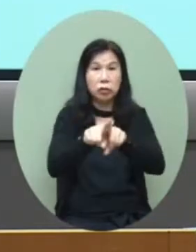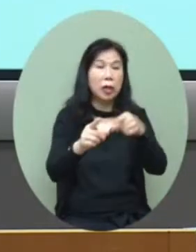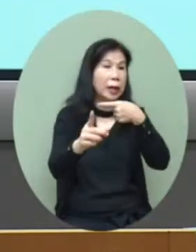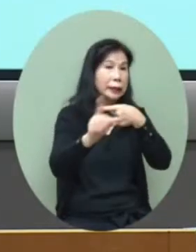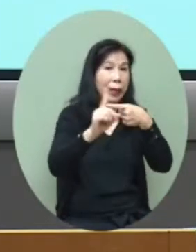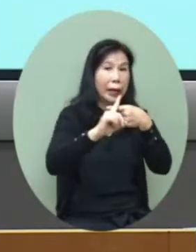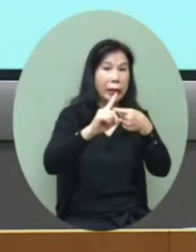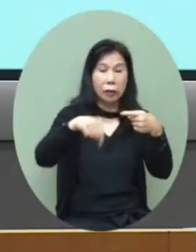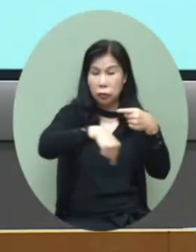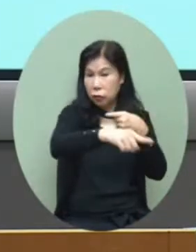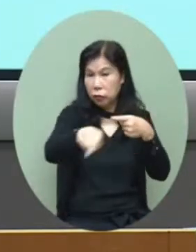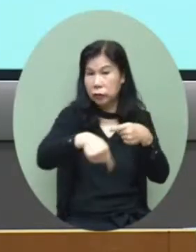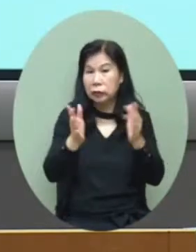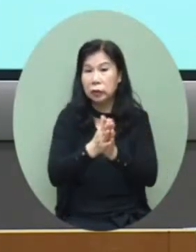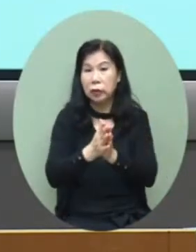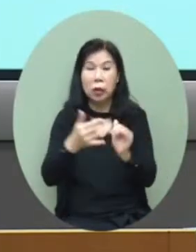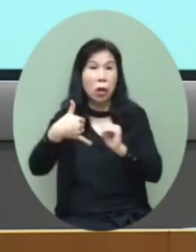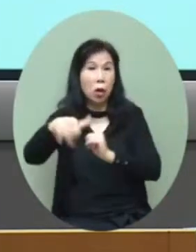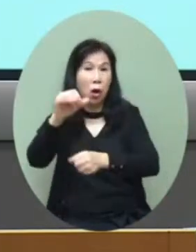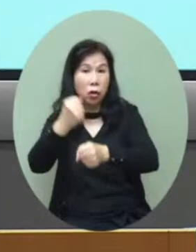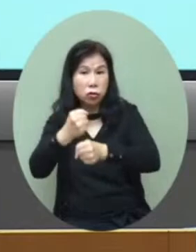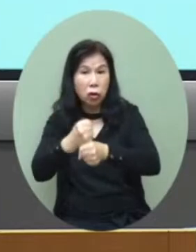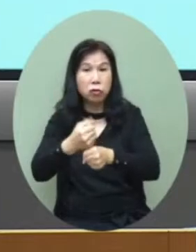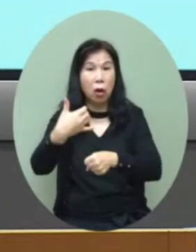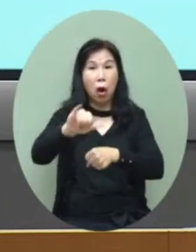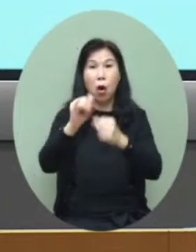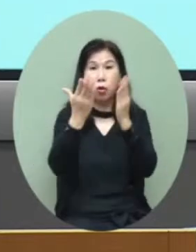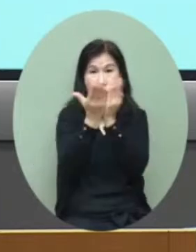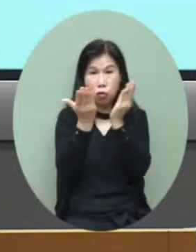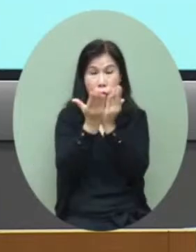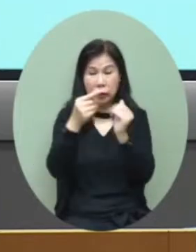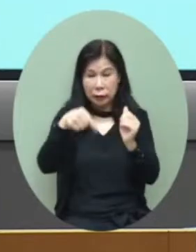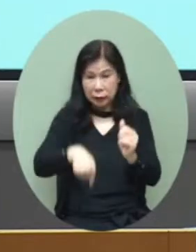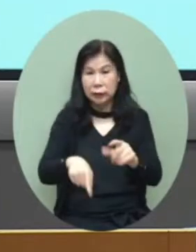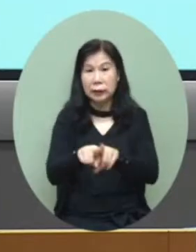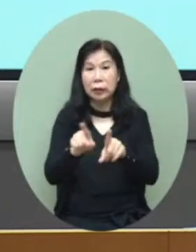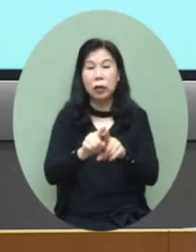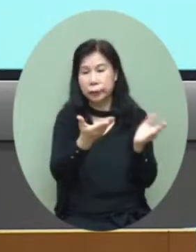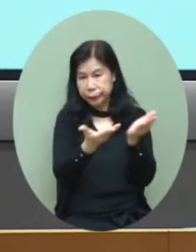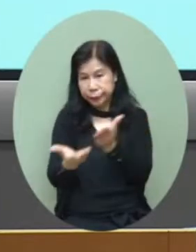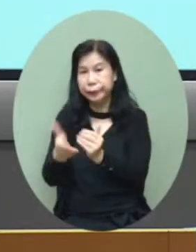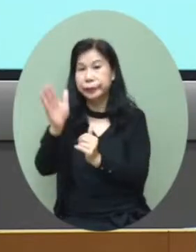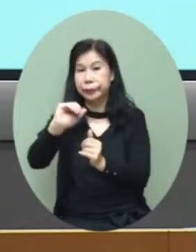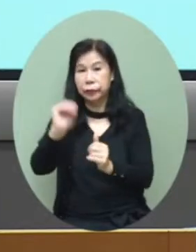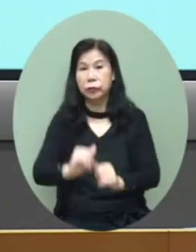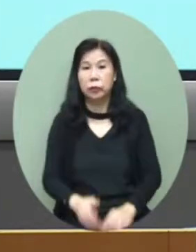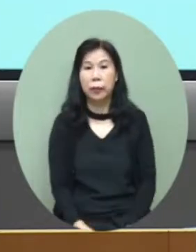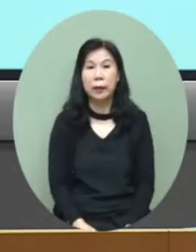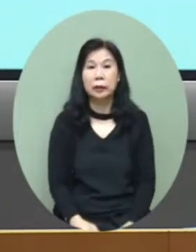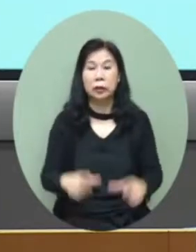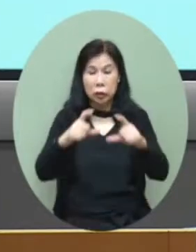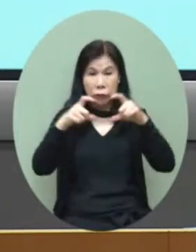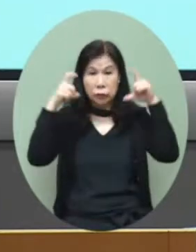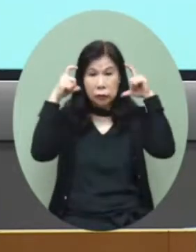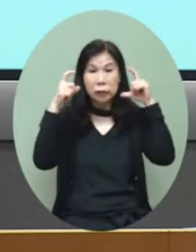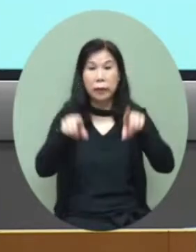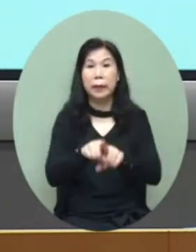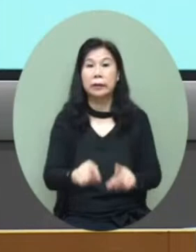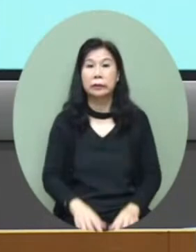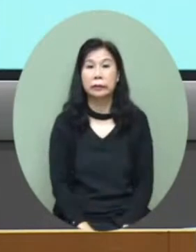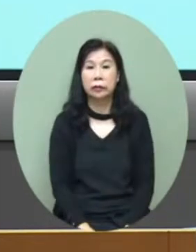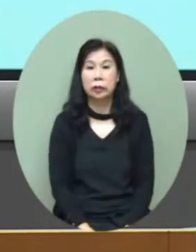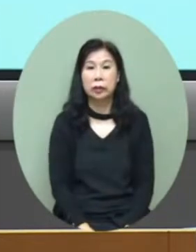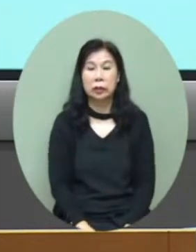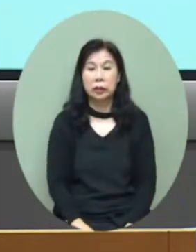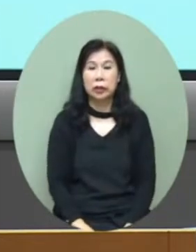homes. These are high-risk premises. In relation to going to work or going to schools, currently we